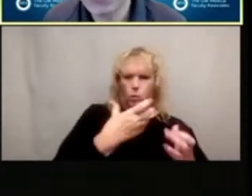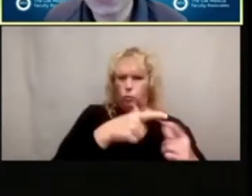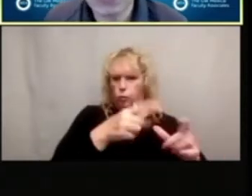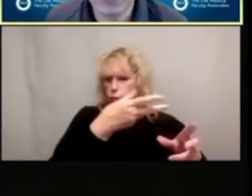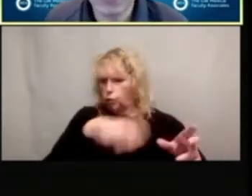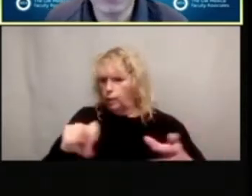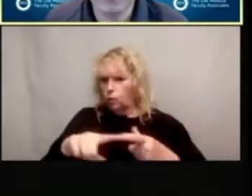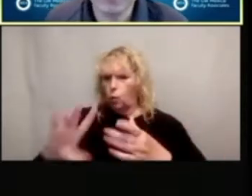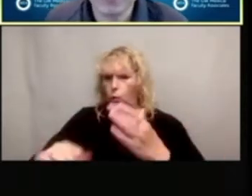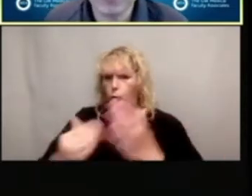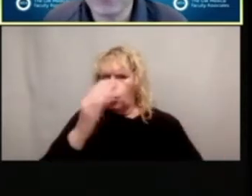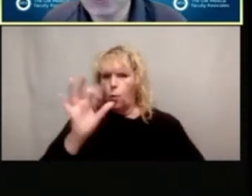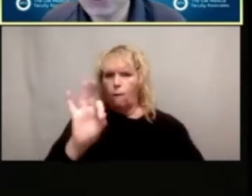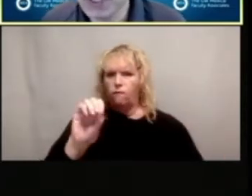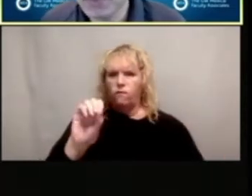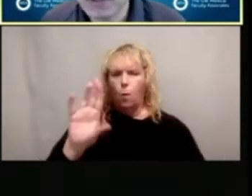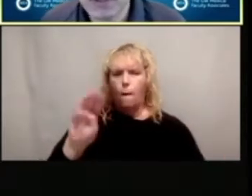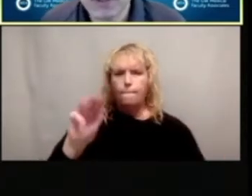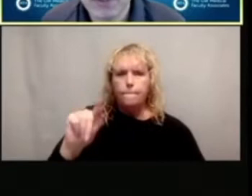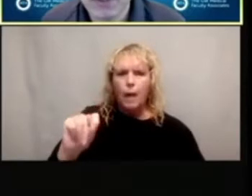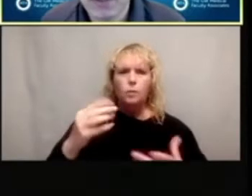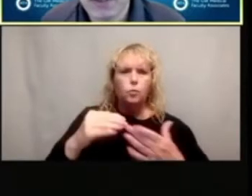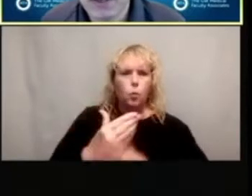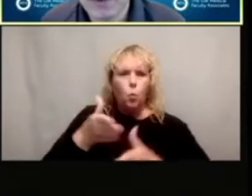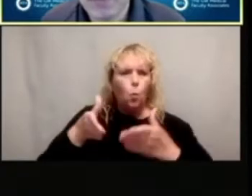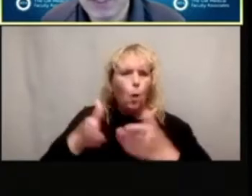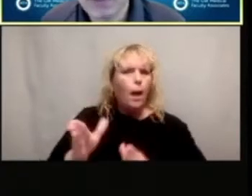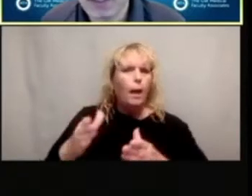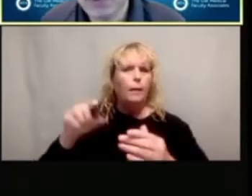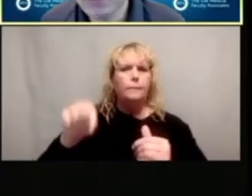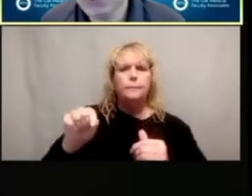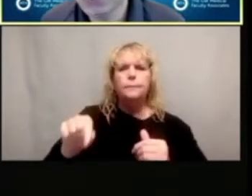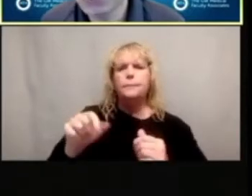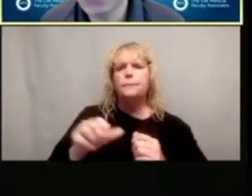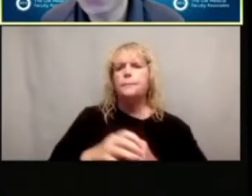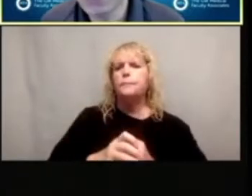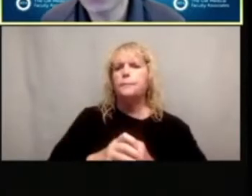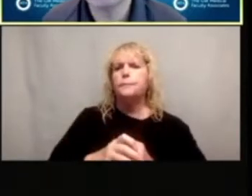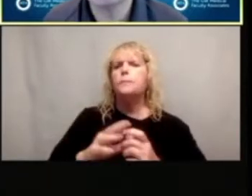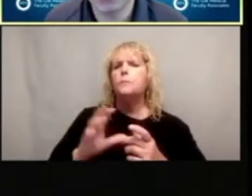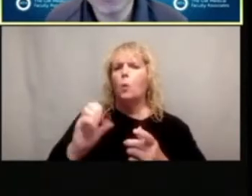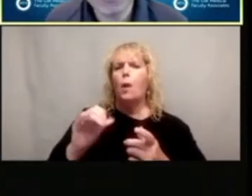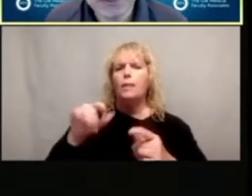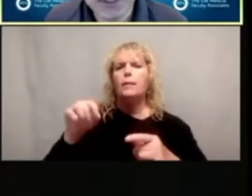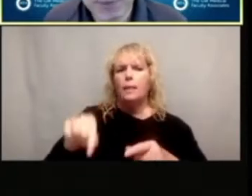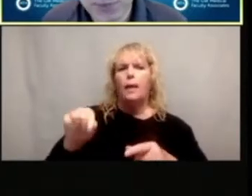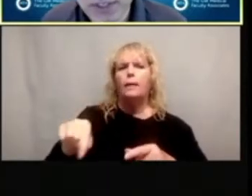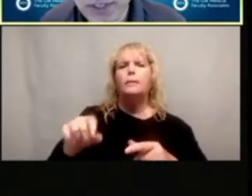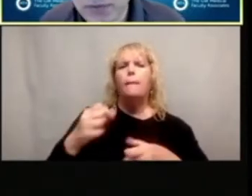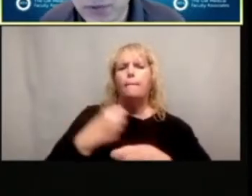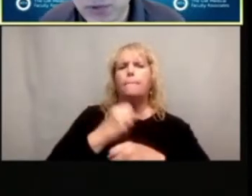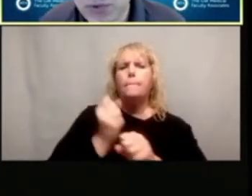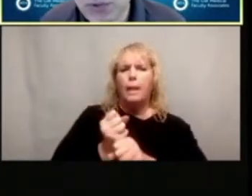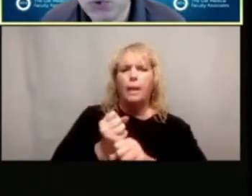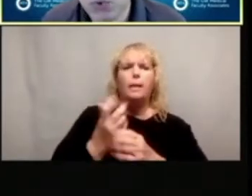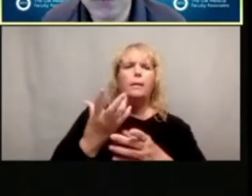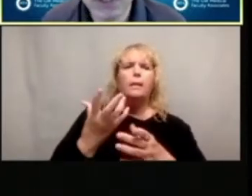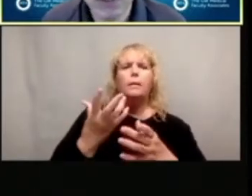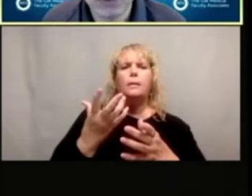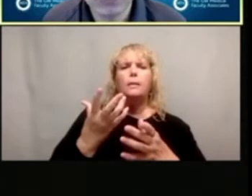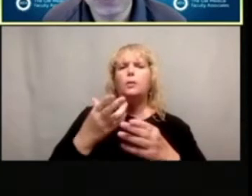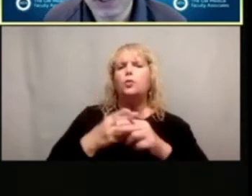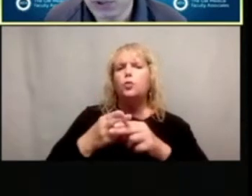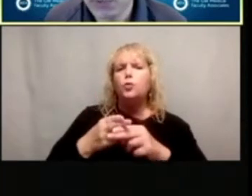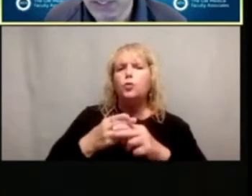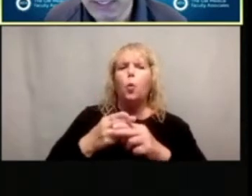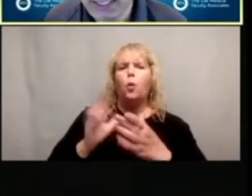So we took our first step, next slide, please, which was creating help desk shorts, where we did interviews and short